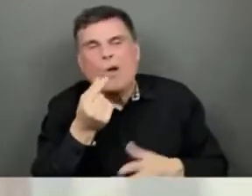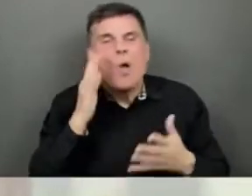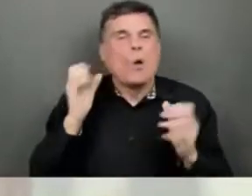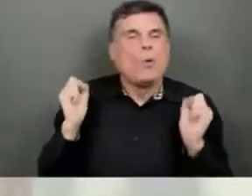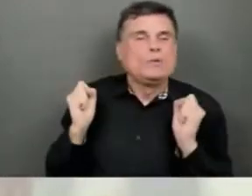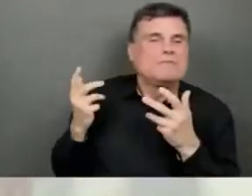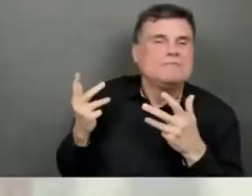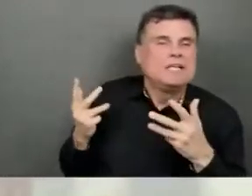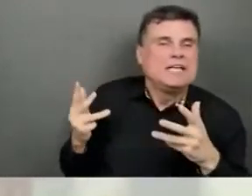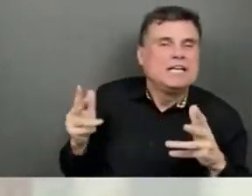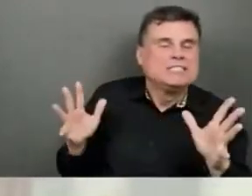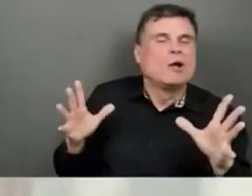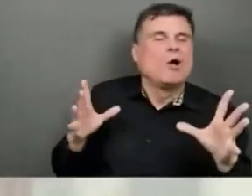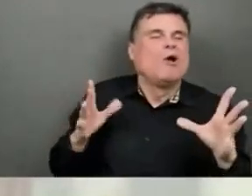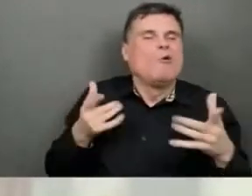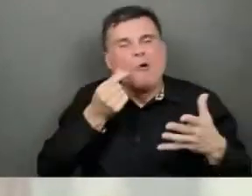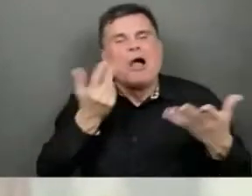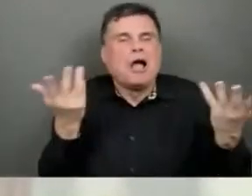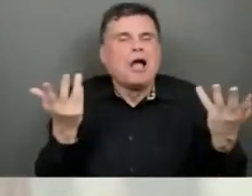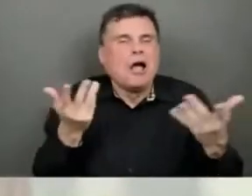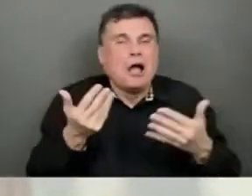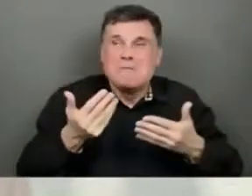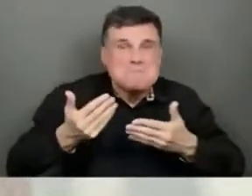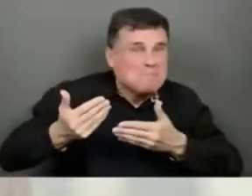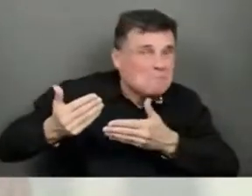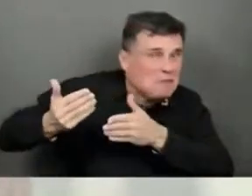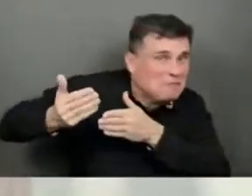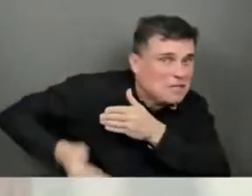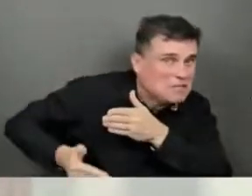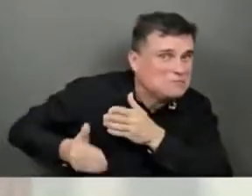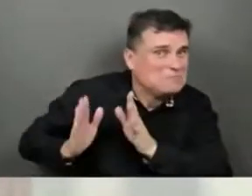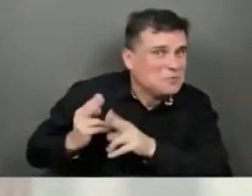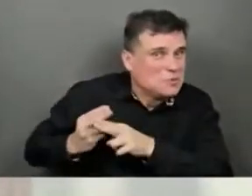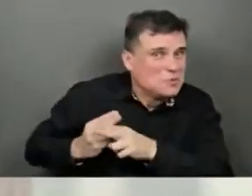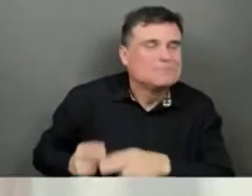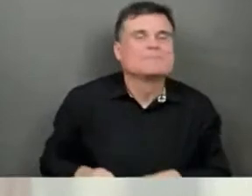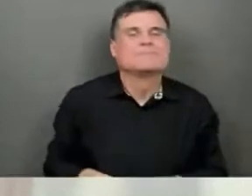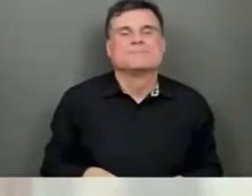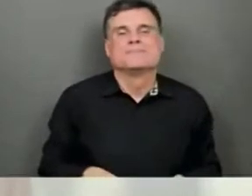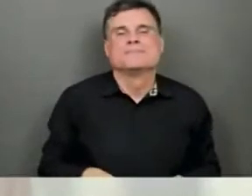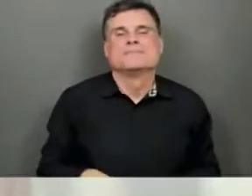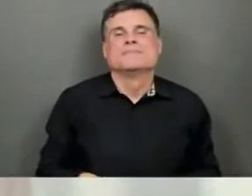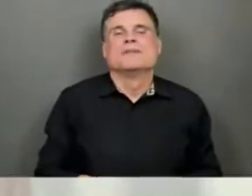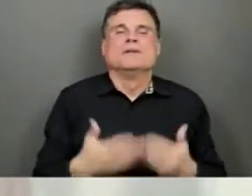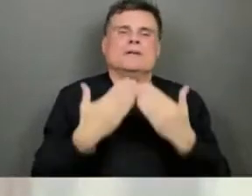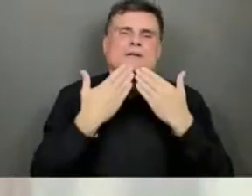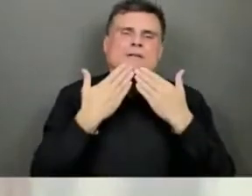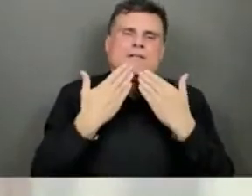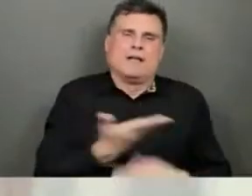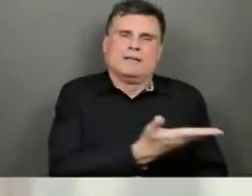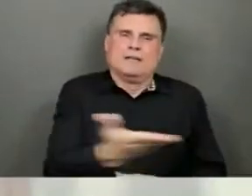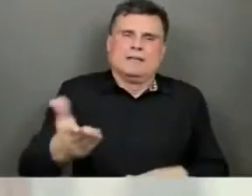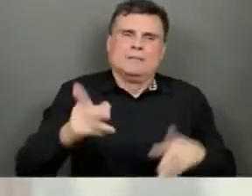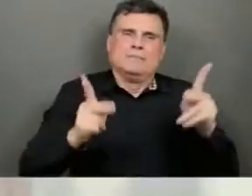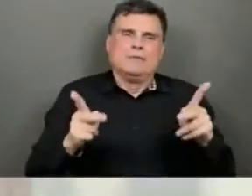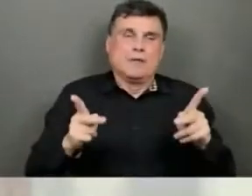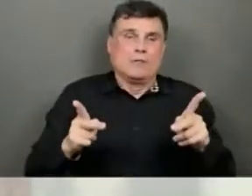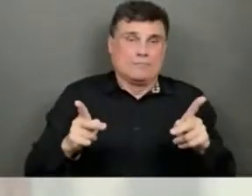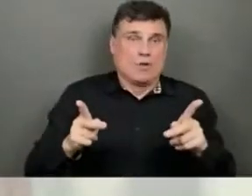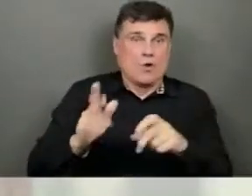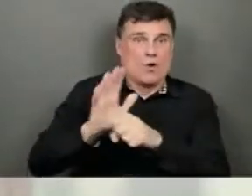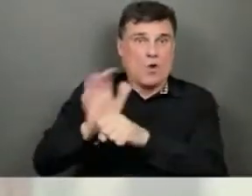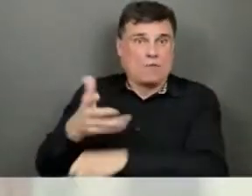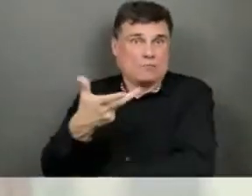thank everybody who stepped up and did get their vaccination, their booster dose for COVID in the fall, but also